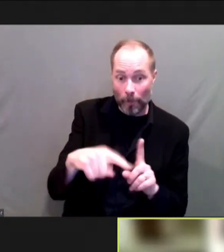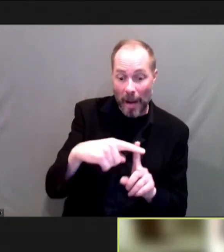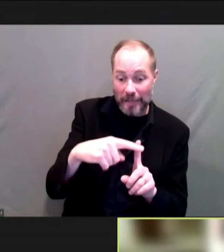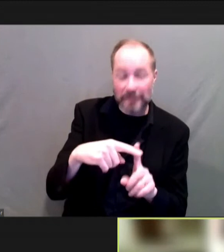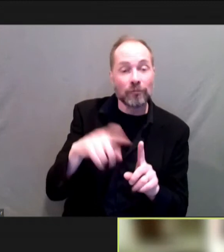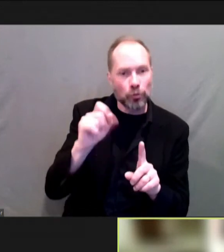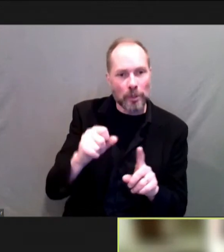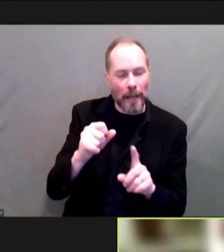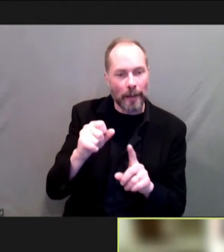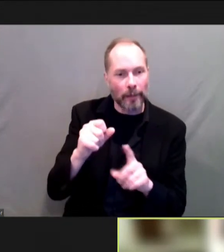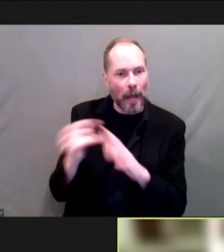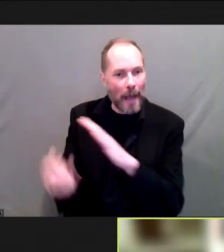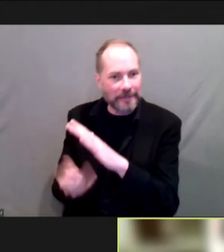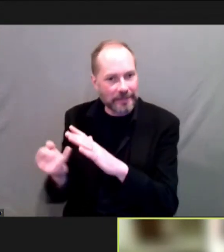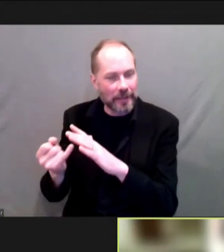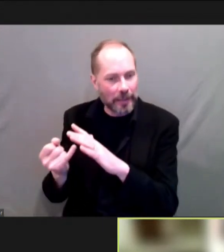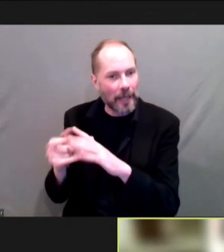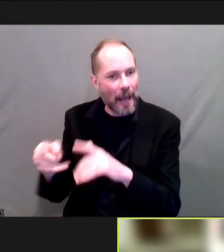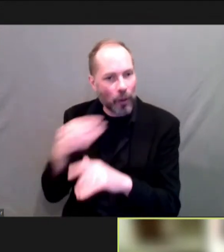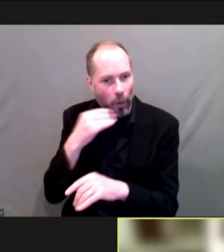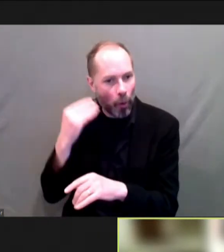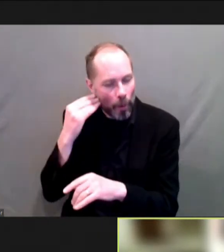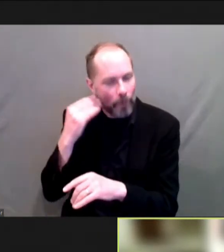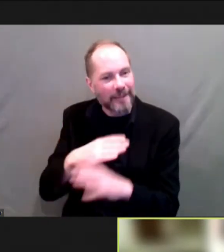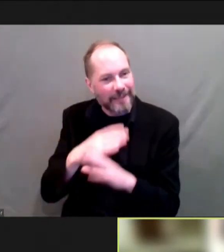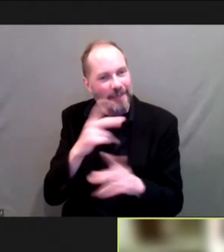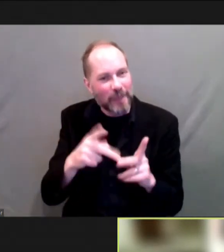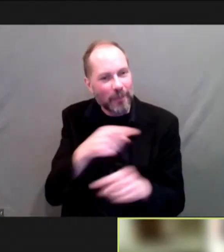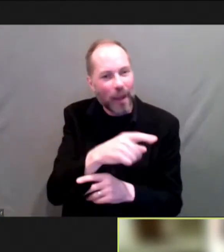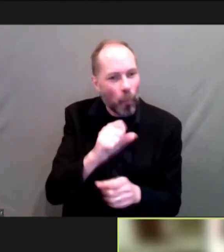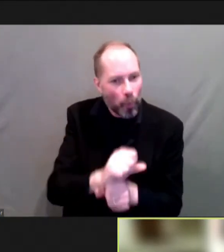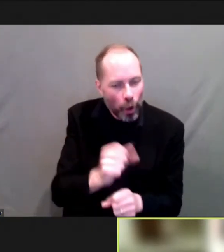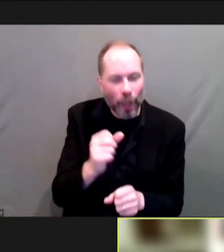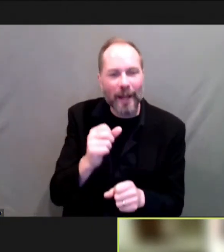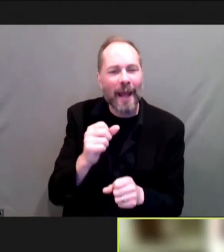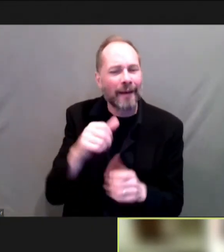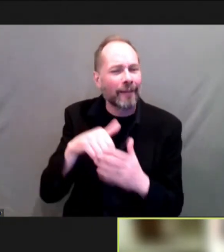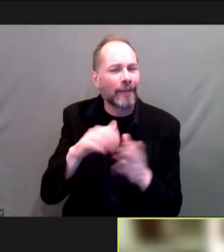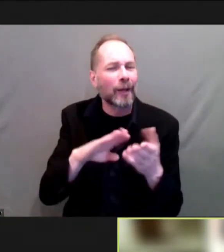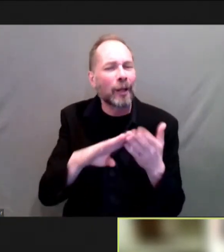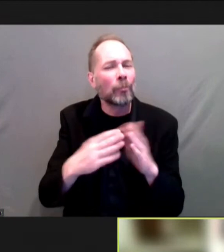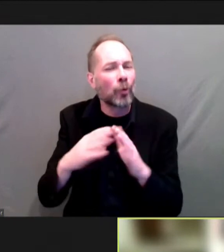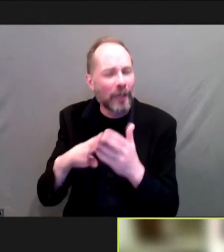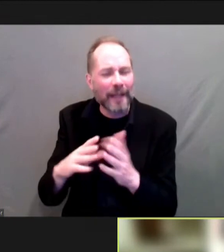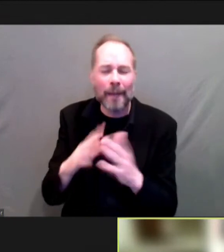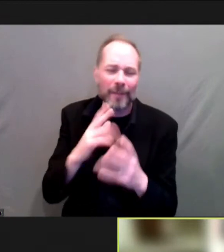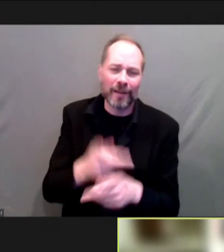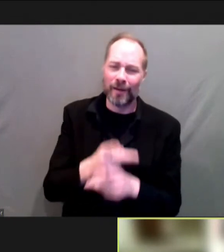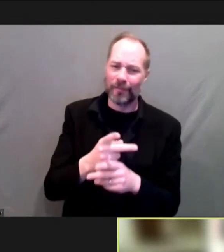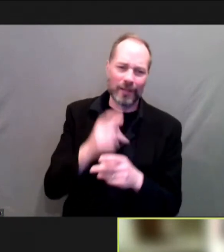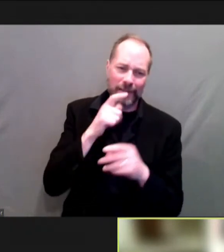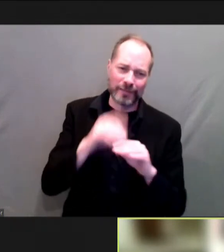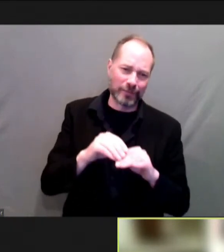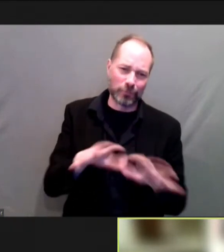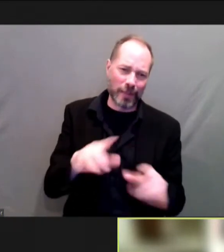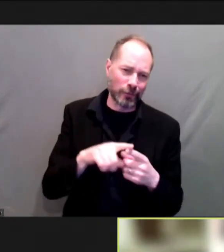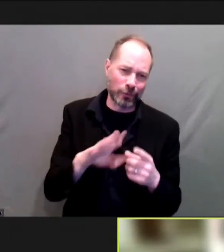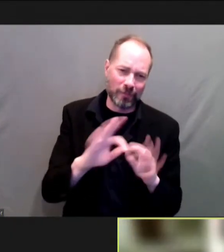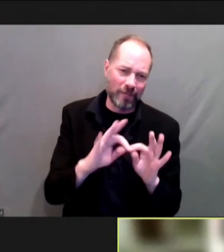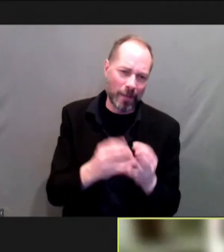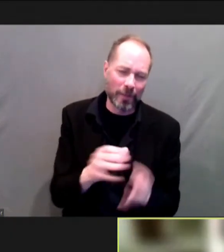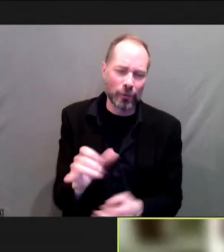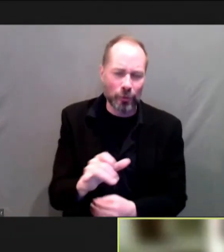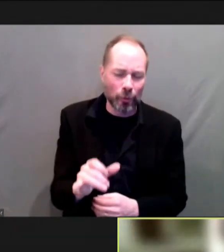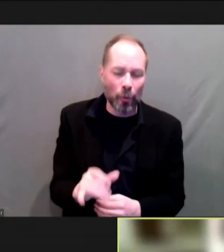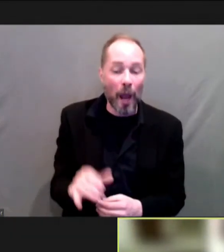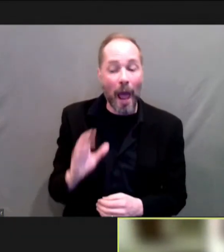home and protect the people at your work and your loved ones by being careful not to spread it. So that's been great. Our turnaround